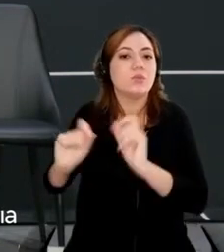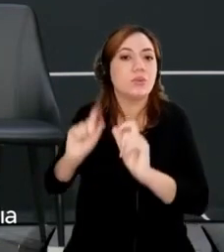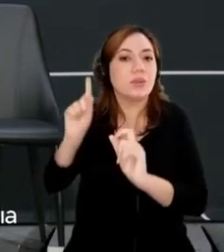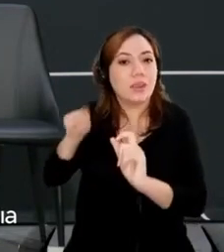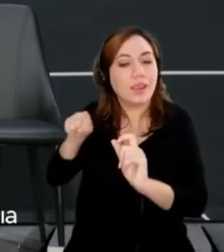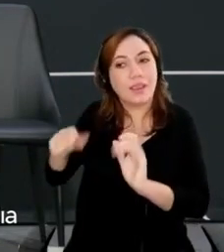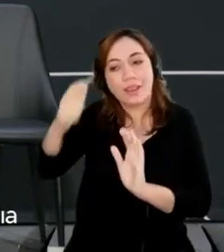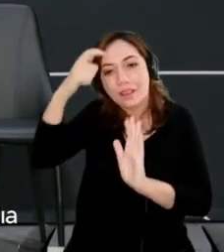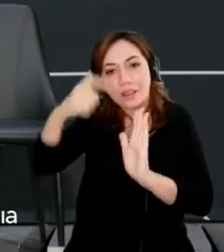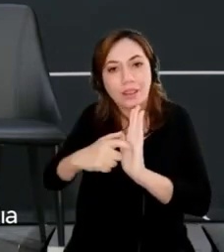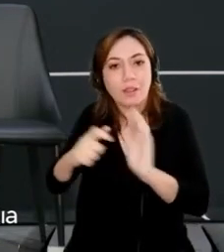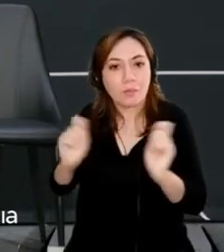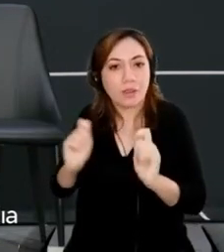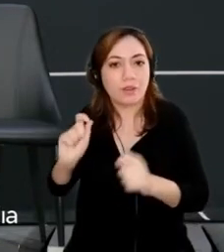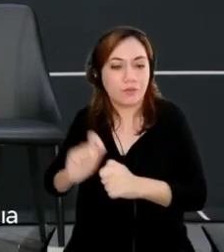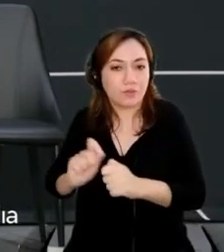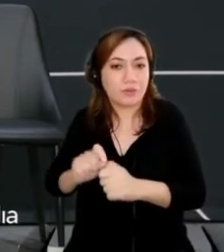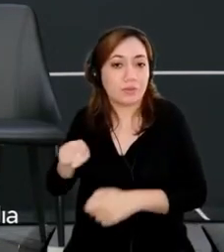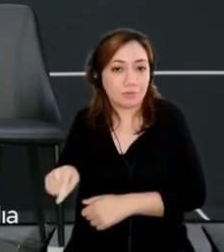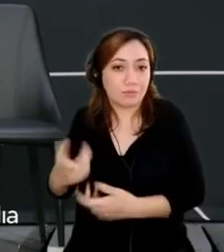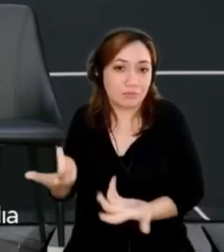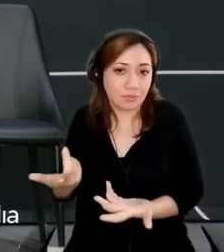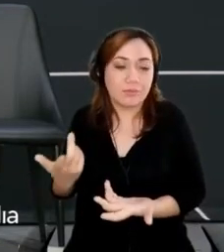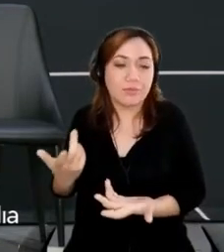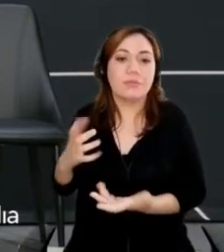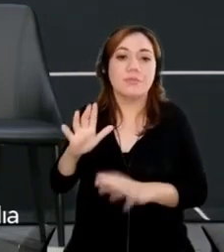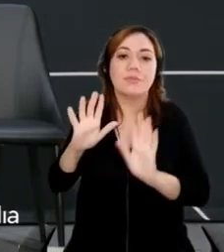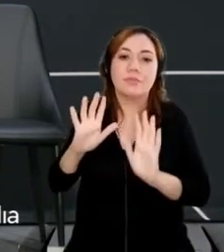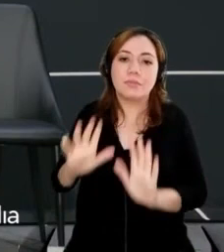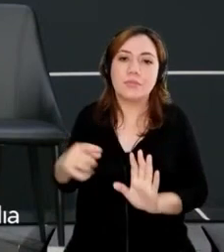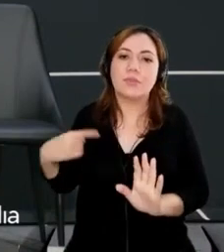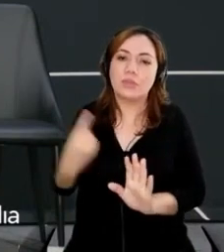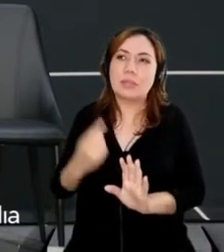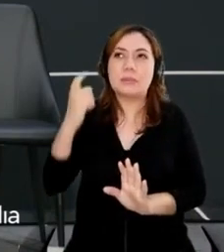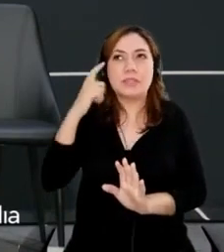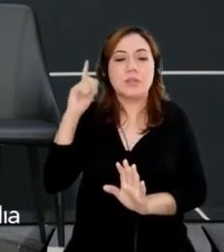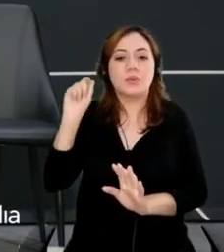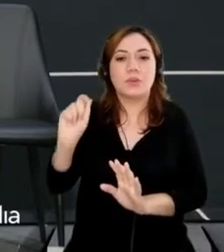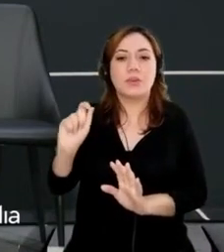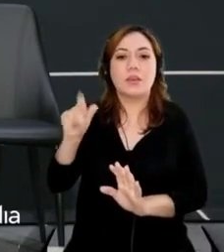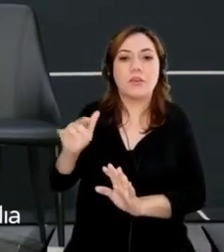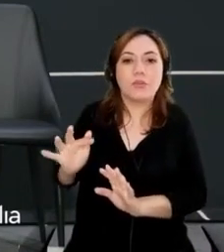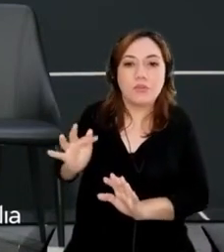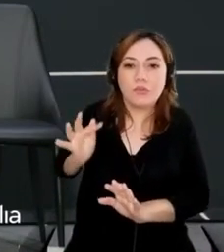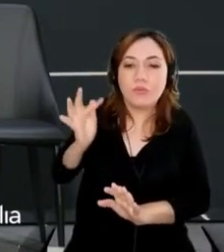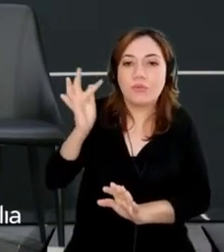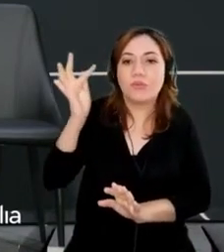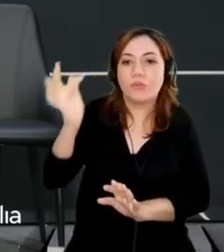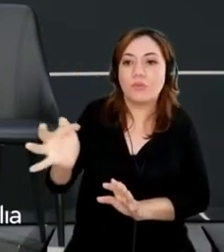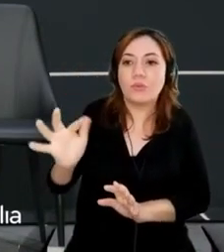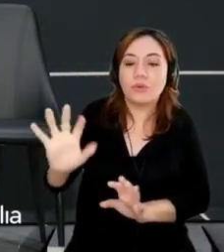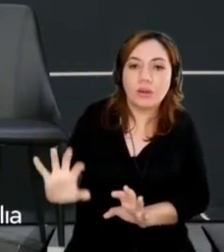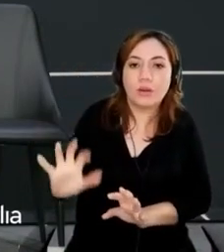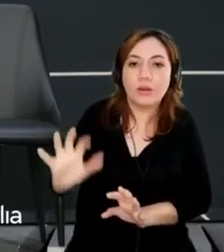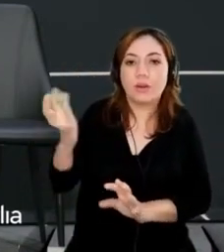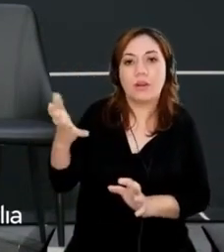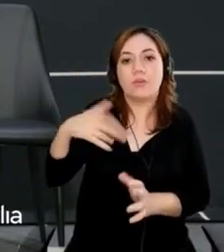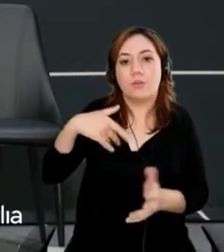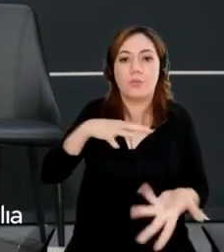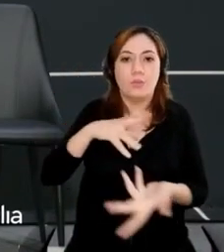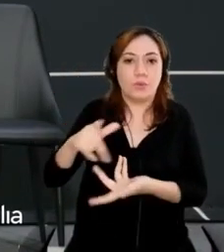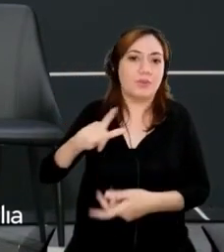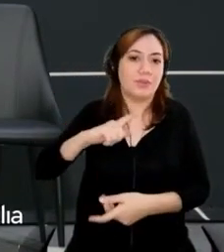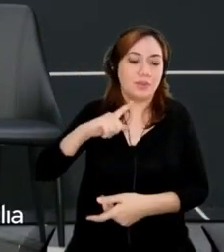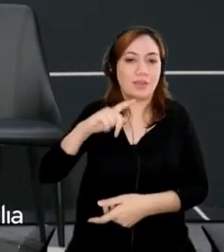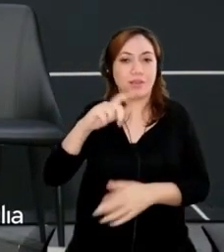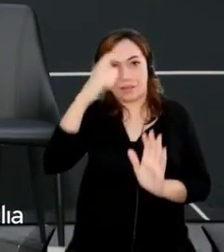No, actually, what we have to do is think of the future change happening in the world of AI, as well as